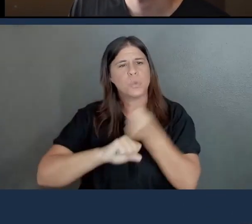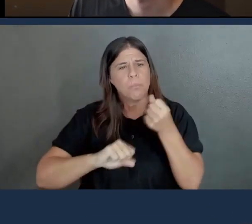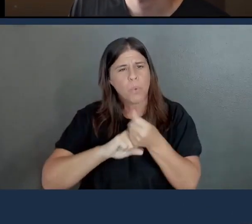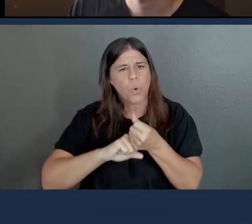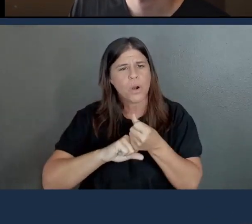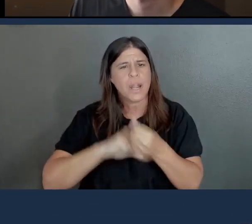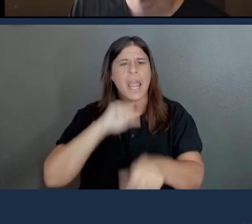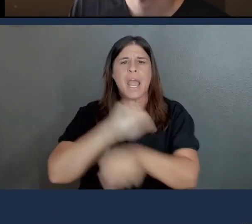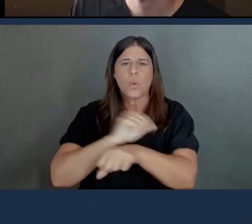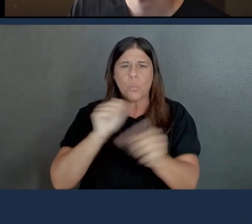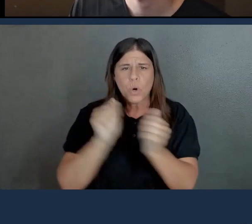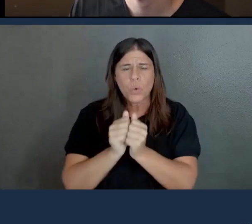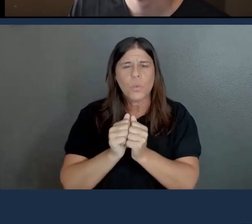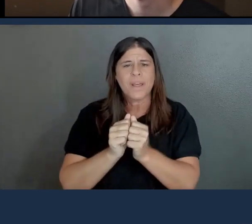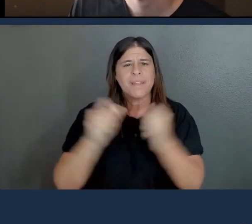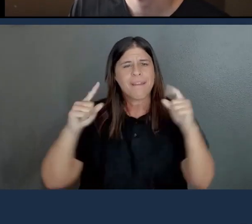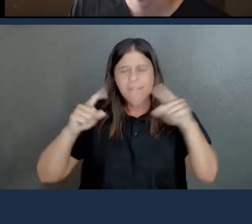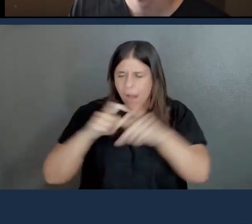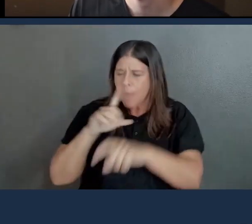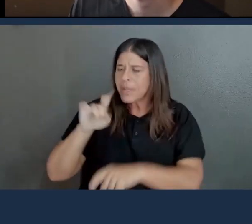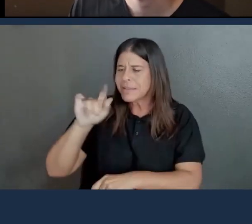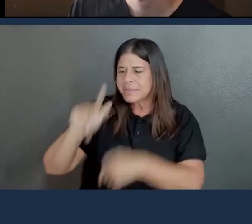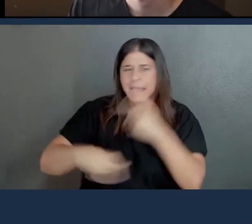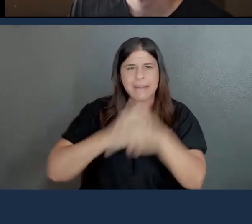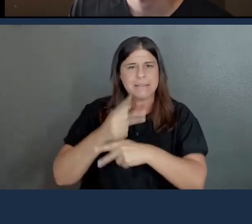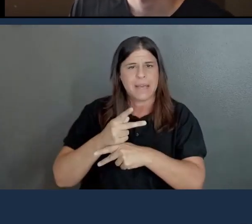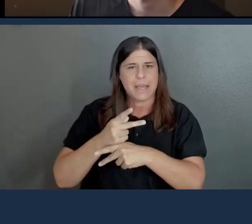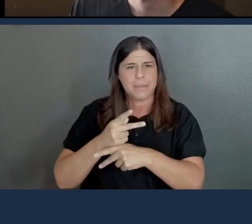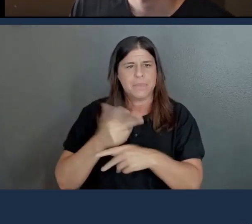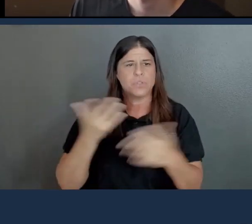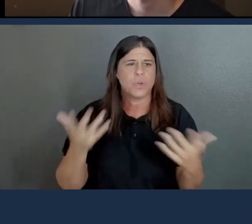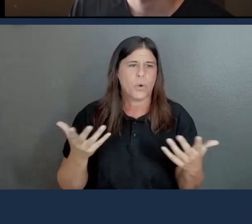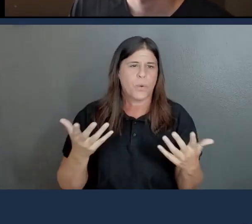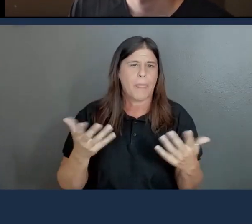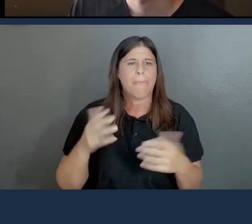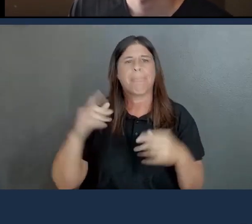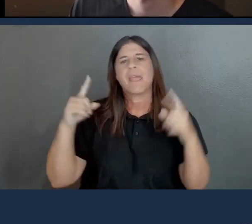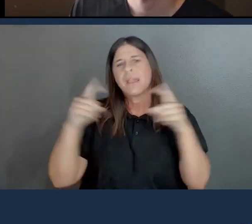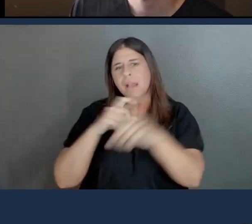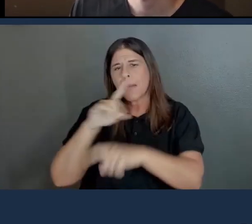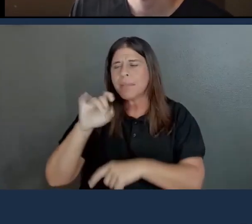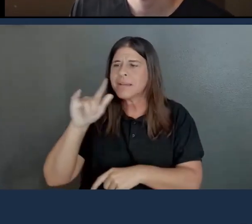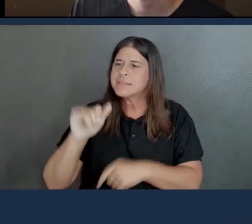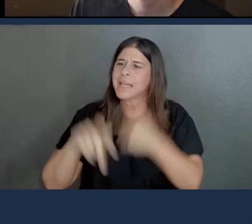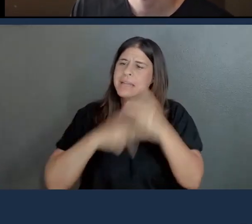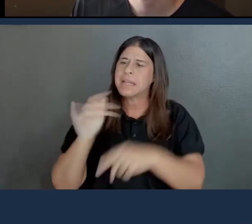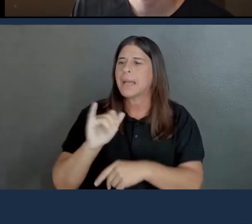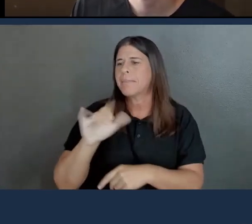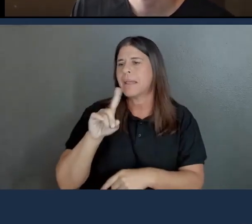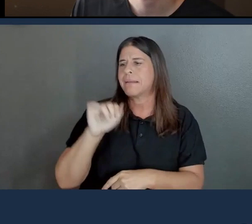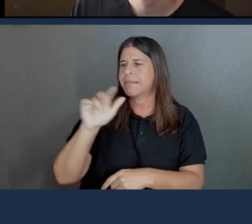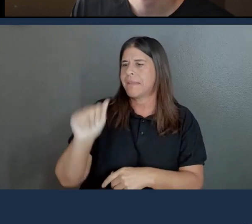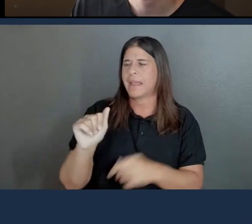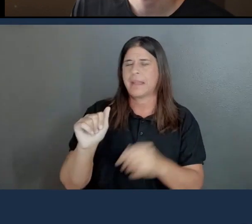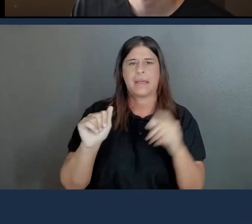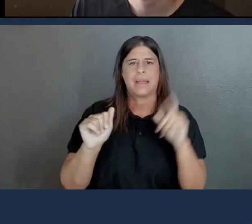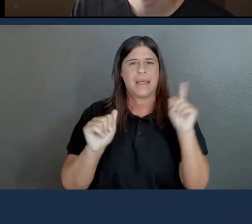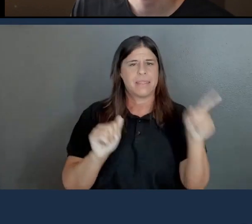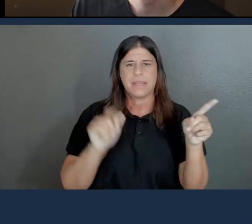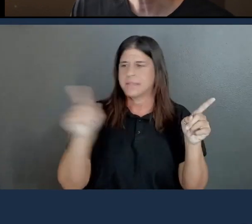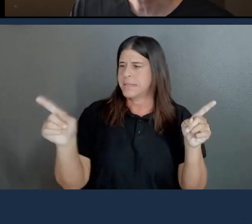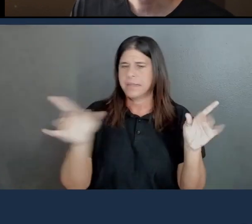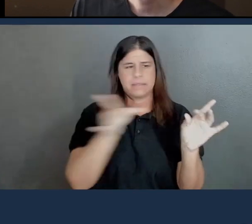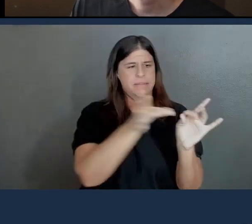work with complex data types. So, complex data types being data where the connections within your